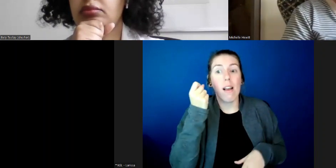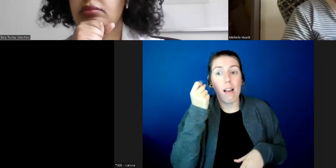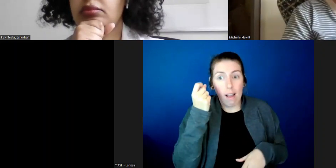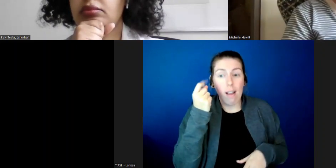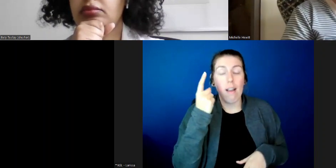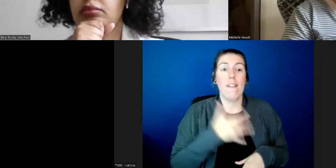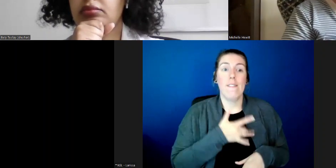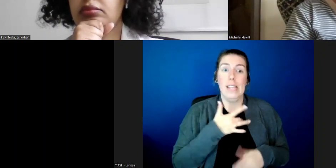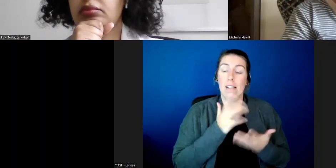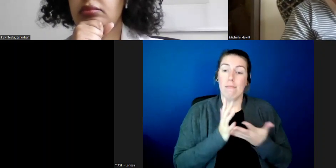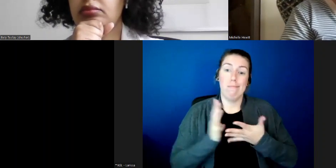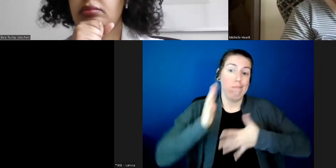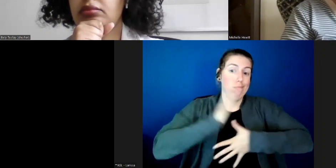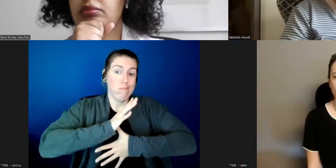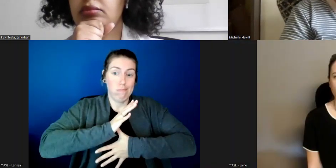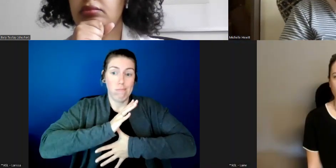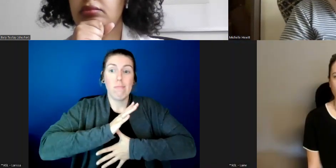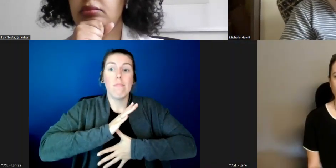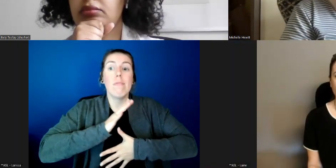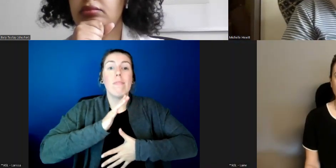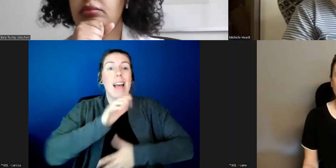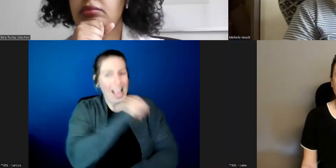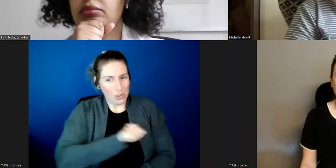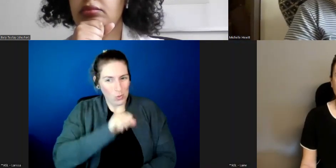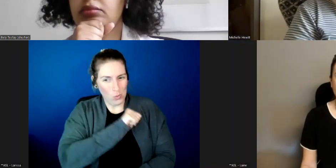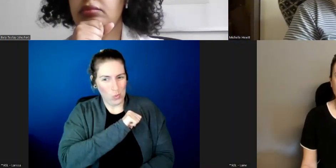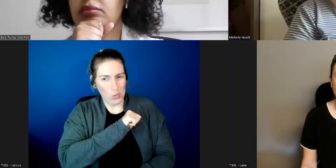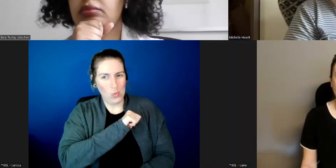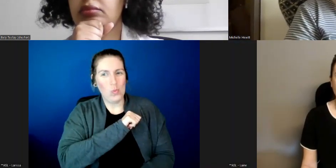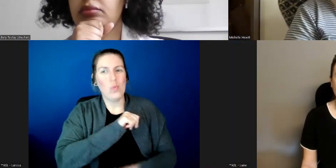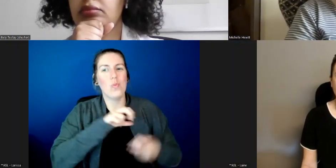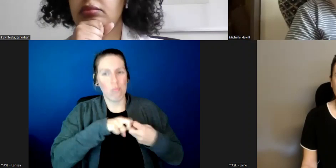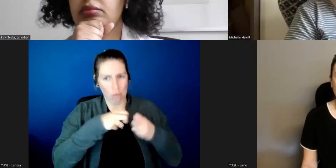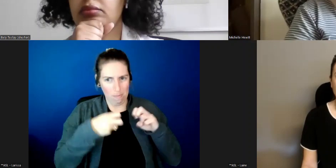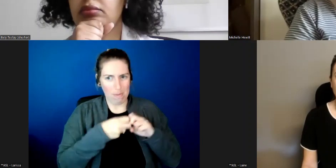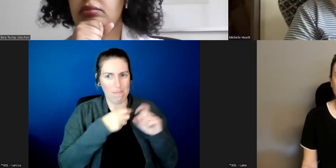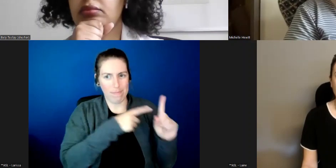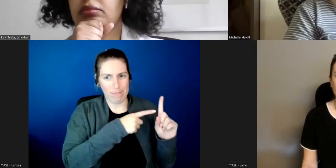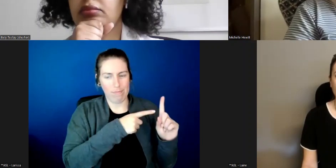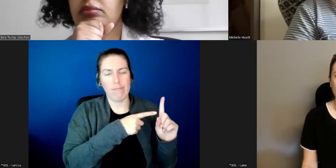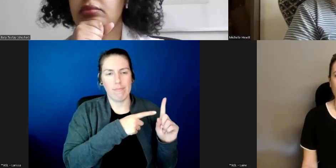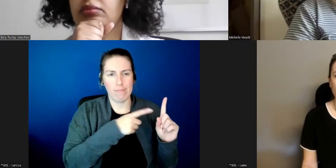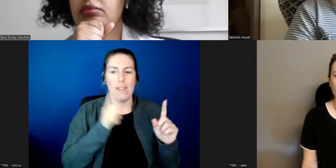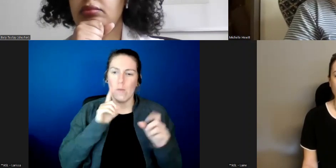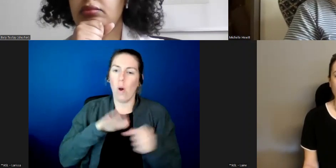piece that is attitudinal, to do with people with disabilities,